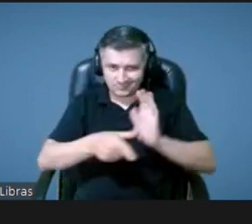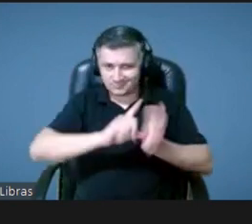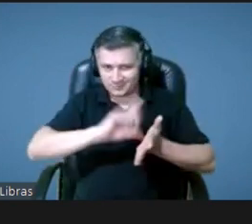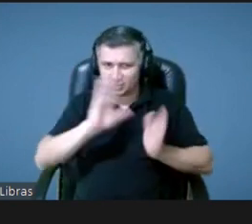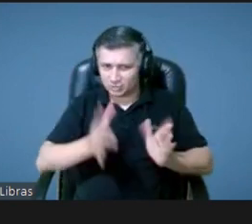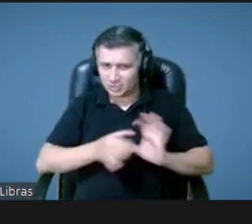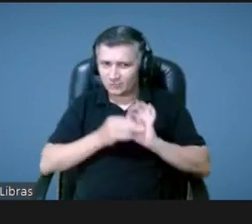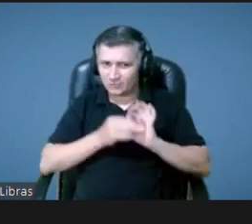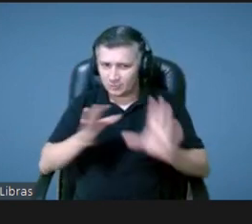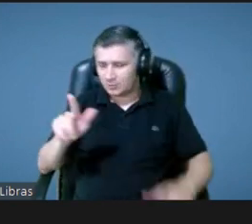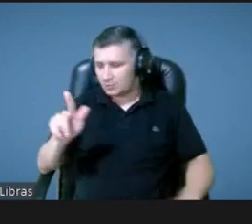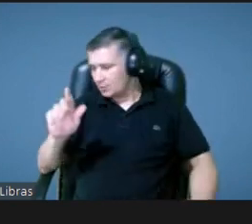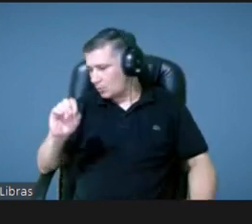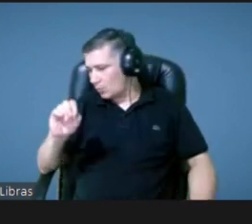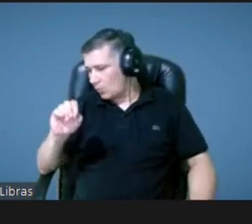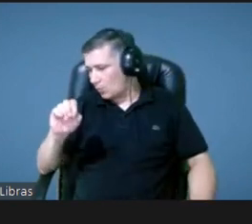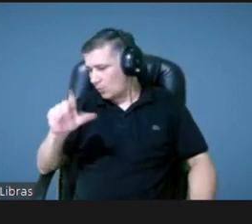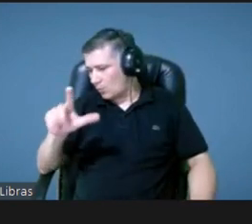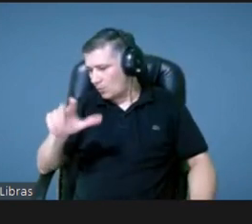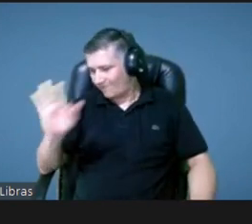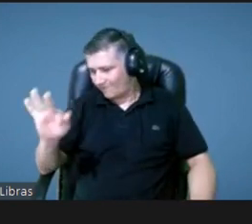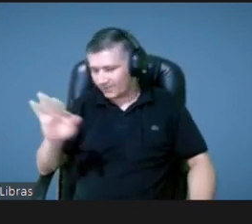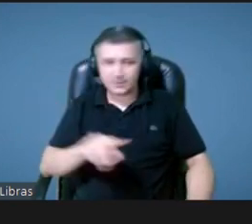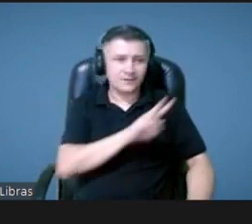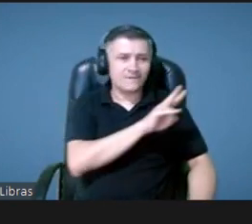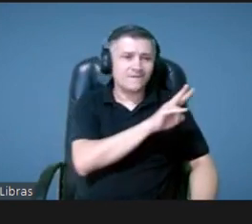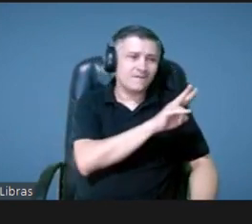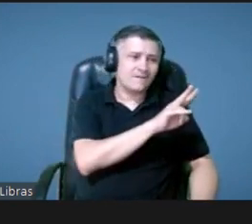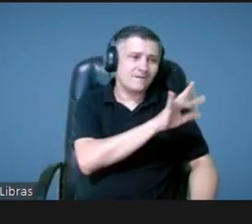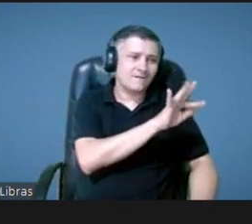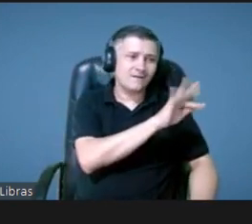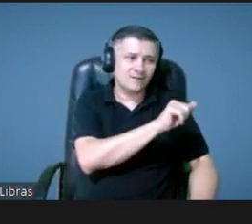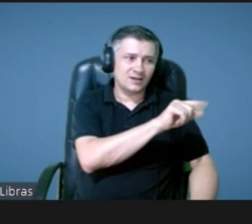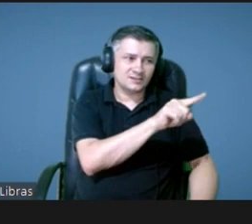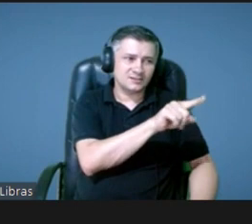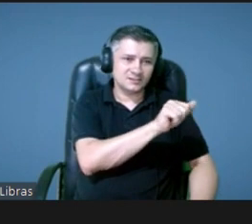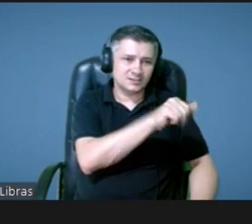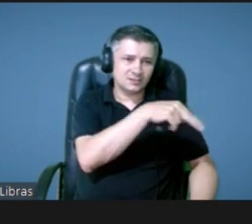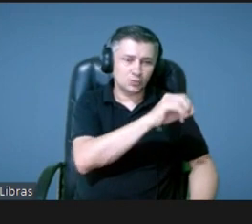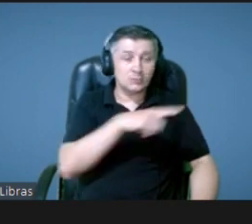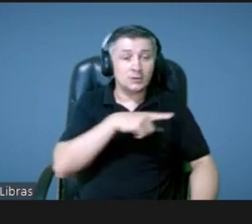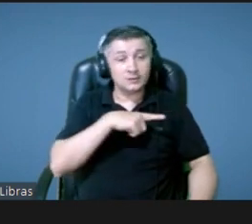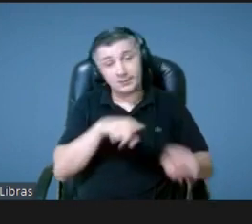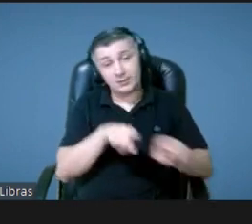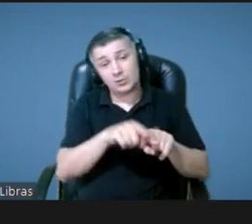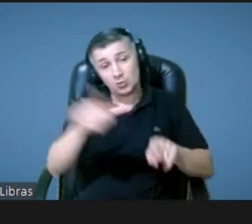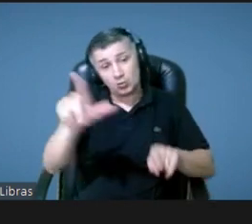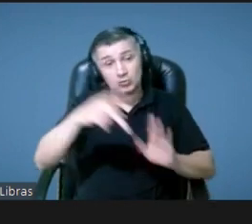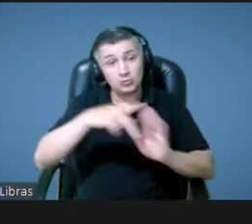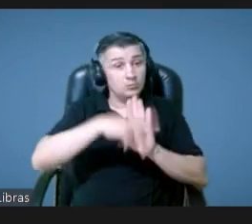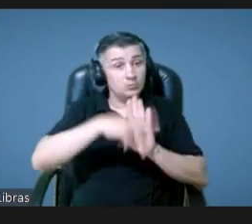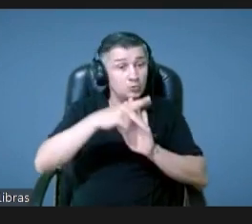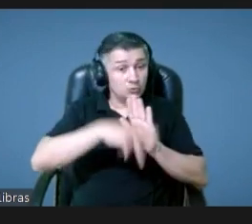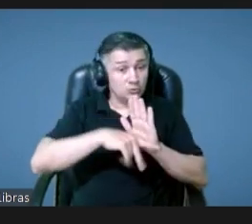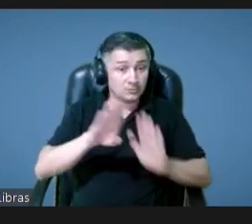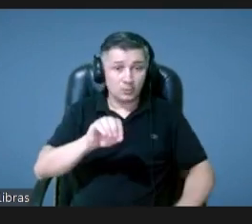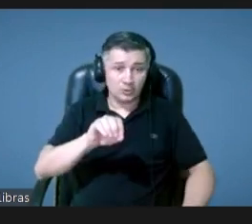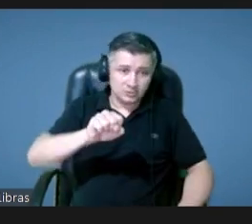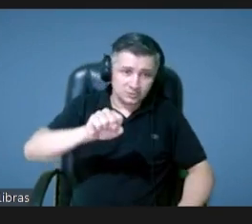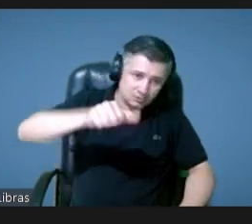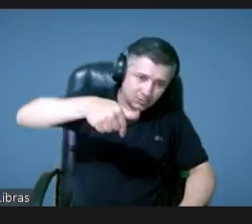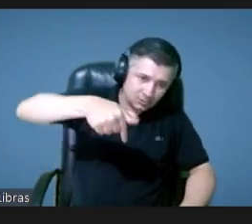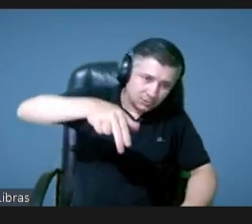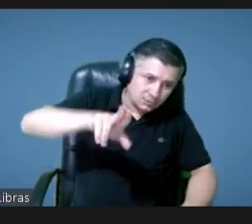is nearly ready in Golfi and Fasano, but there are also other projects in the